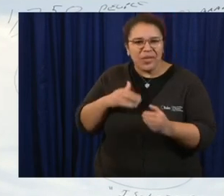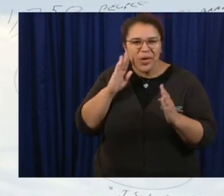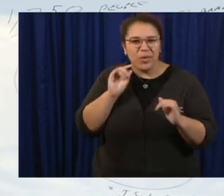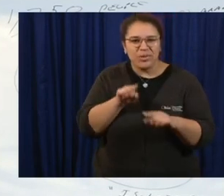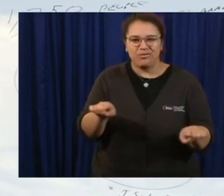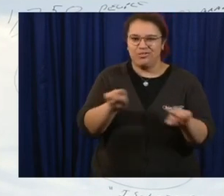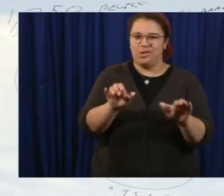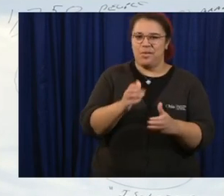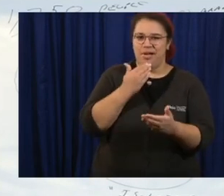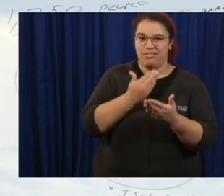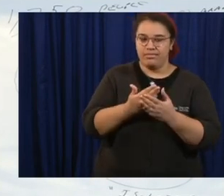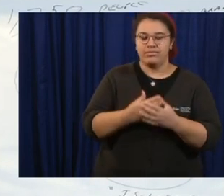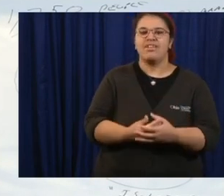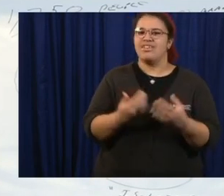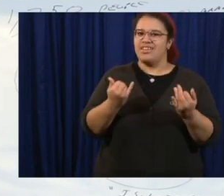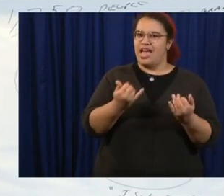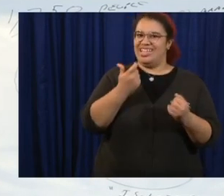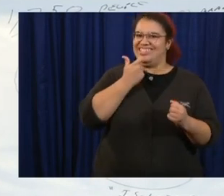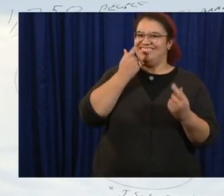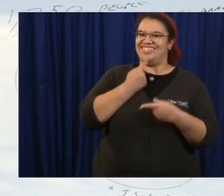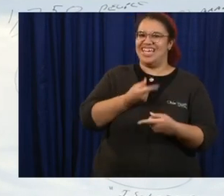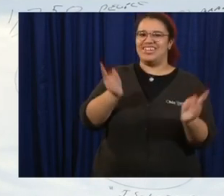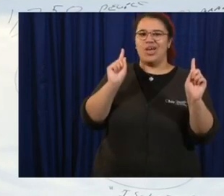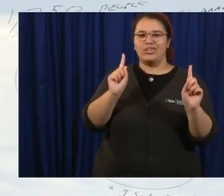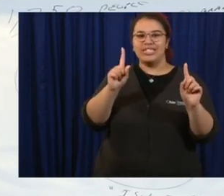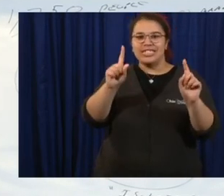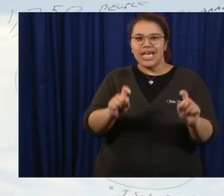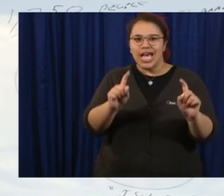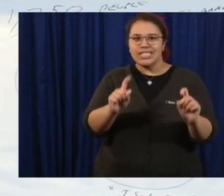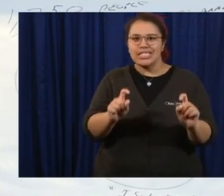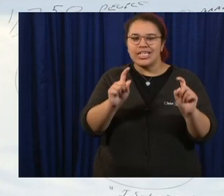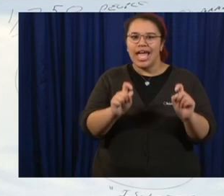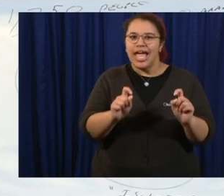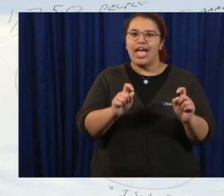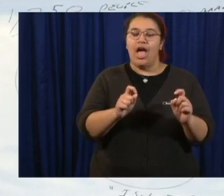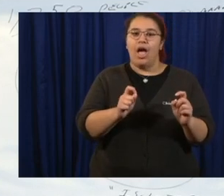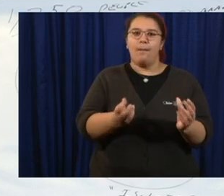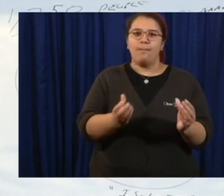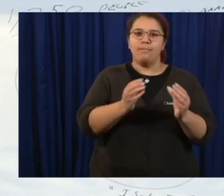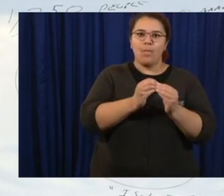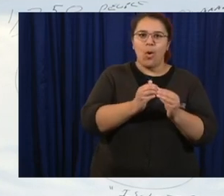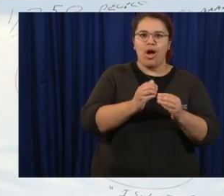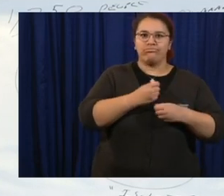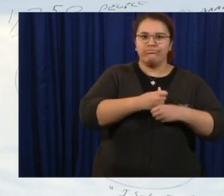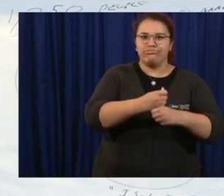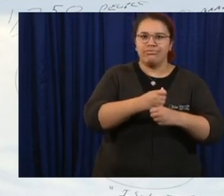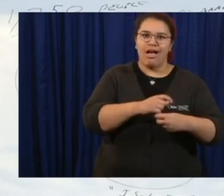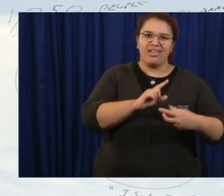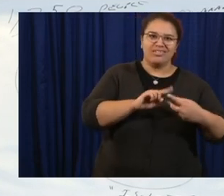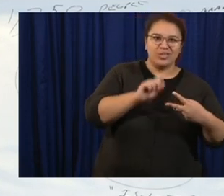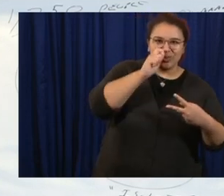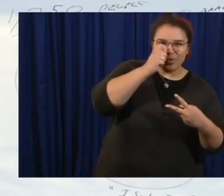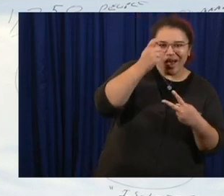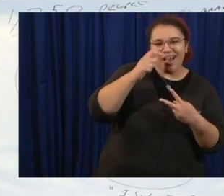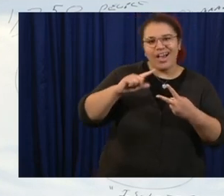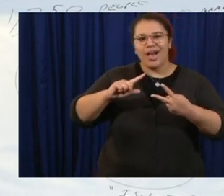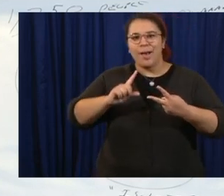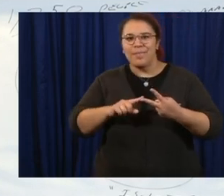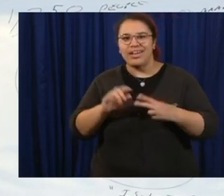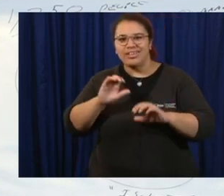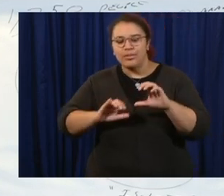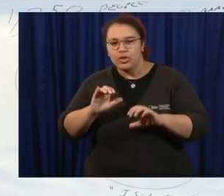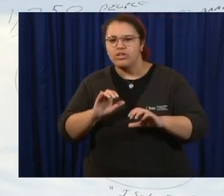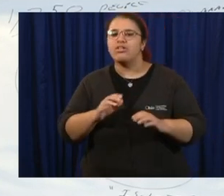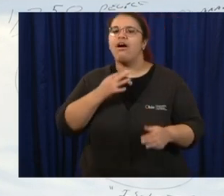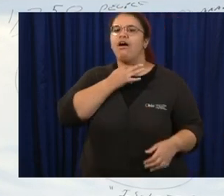and the expansion, wondering what kind of role did the former governors Celeste and Taft play into making that happen,